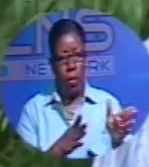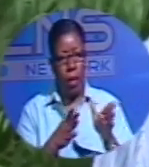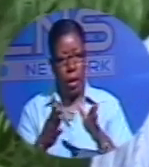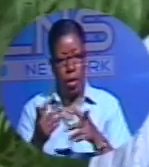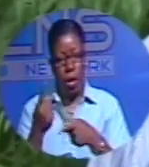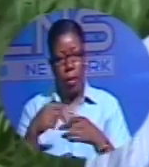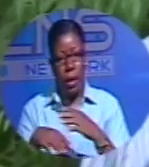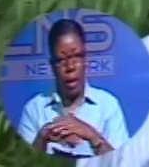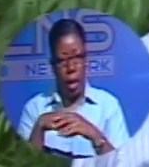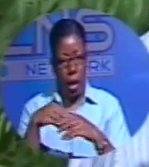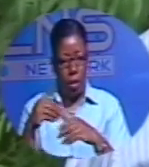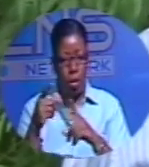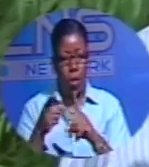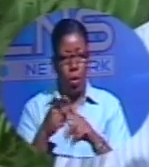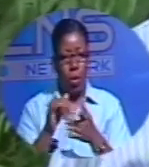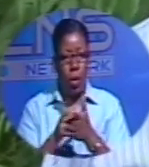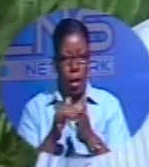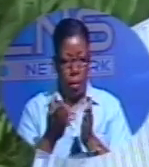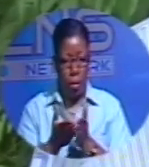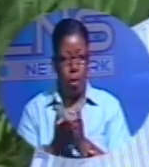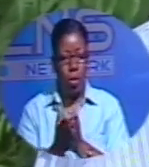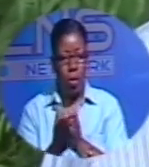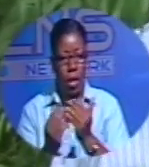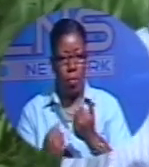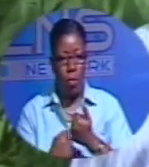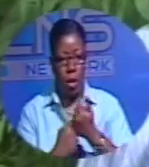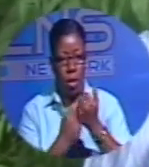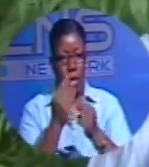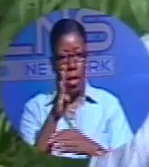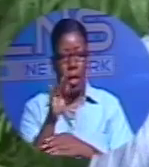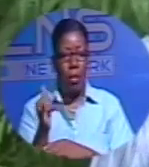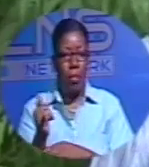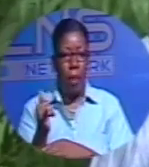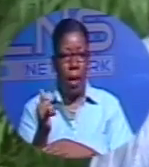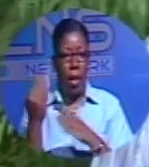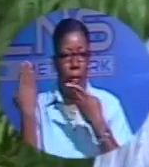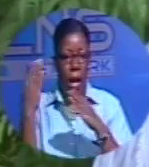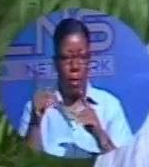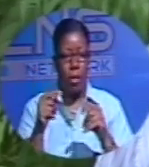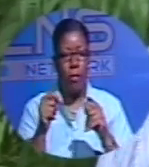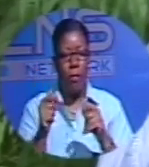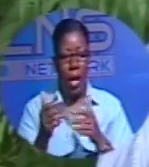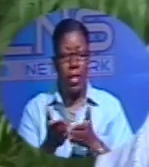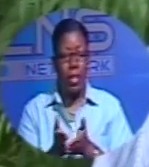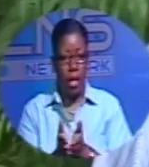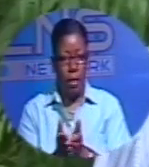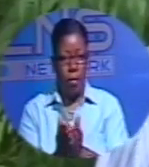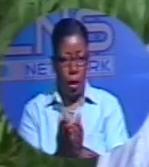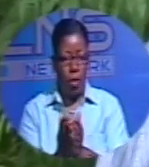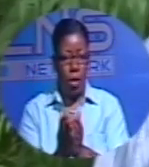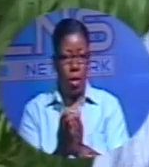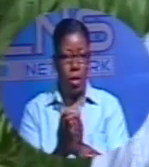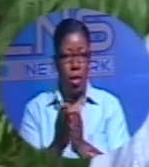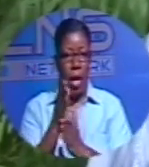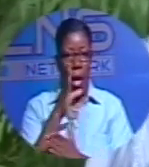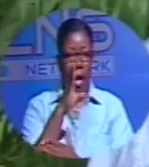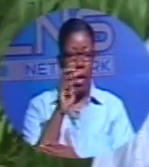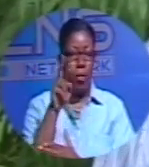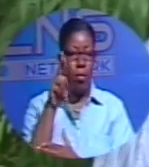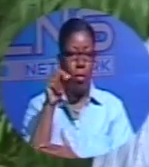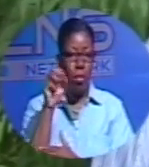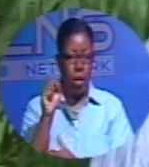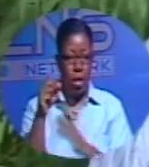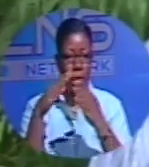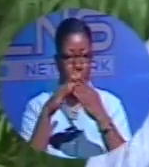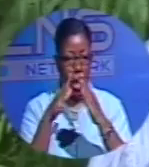that boat cruise. It's sponsored by the Bahamas Fast Ferries and the Burns House Company Limited. So we have lots